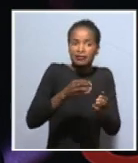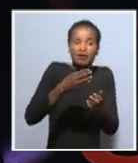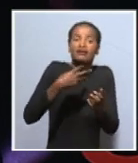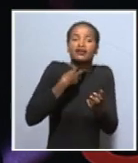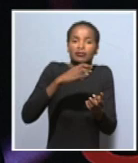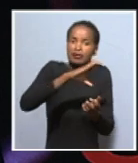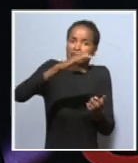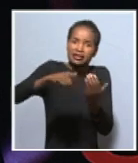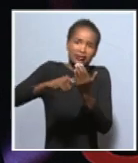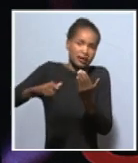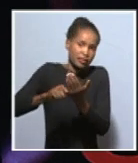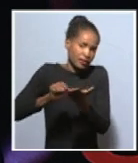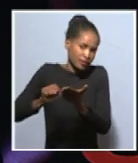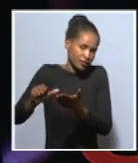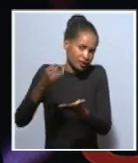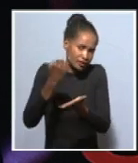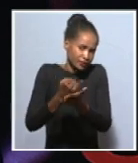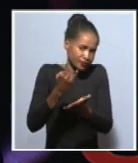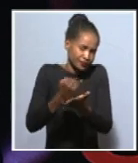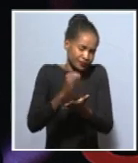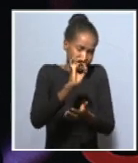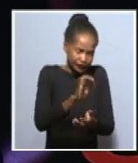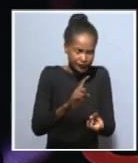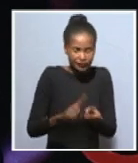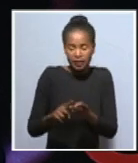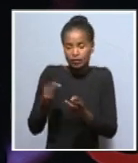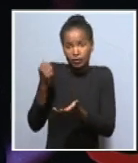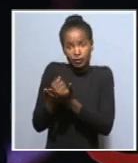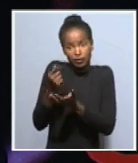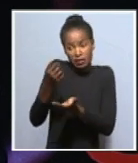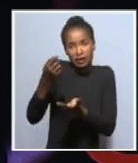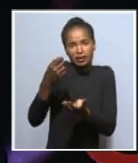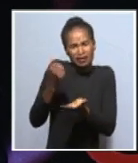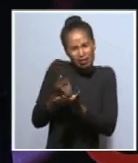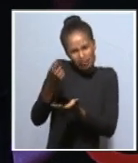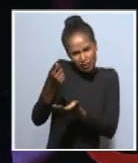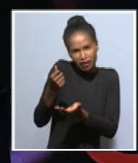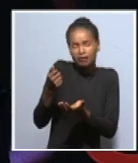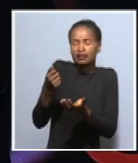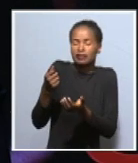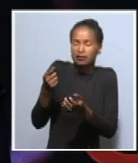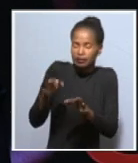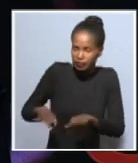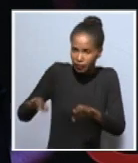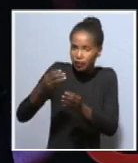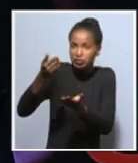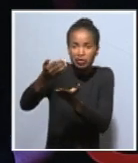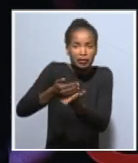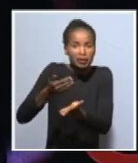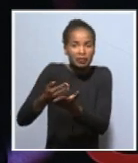maybe just to demonstrate a little bit further, so if you then provide installment relief, for